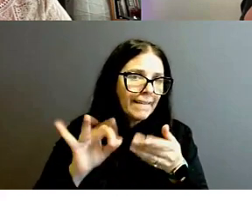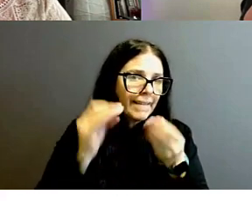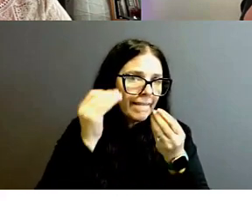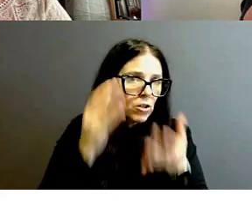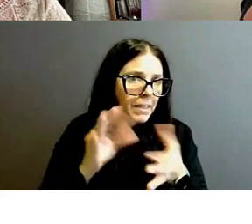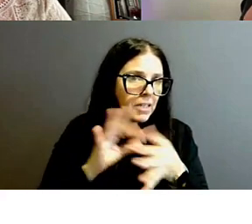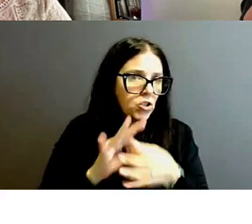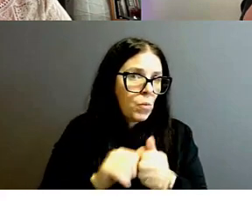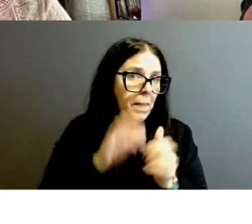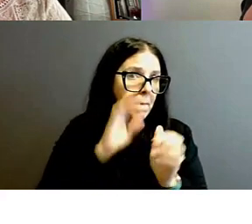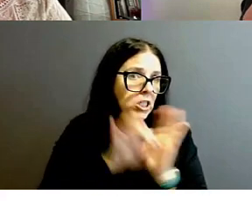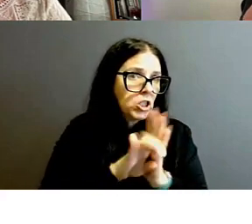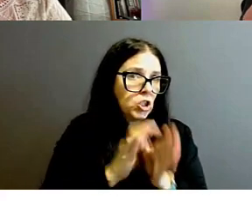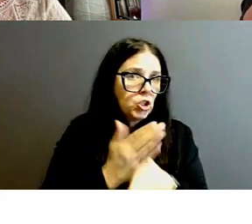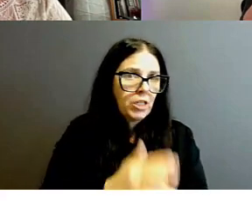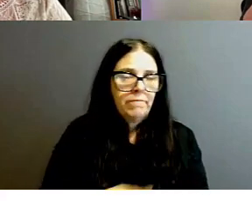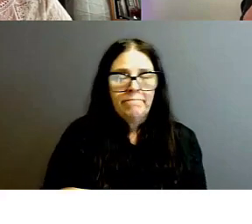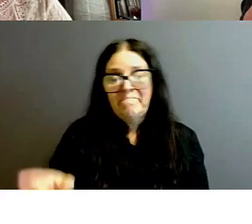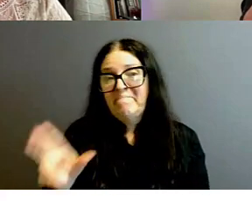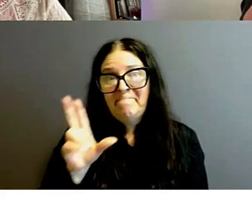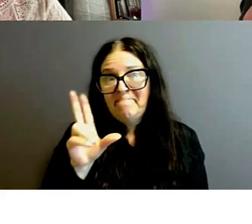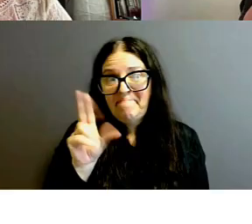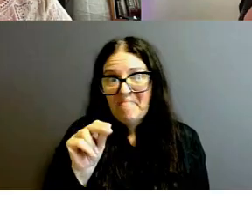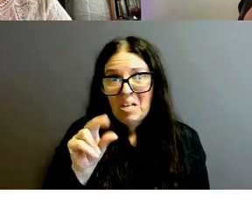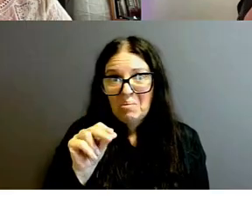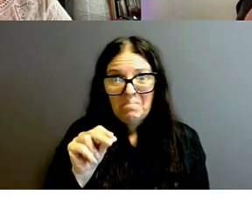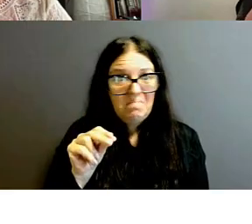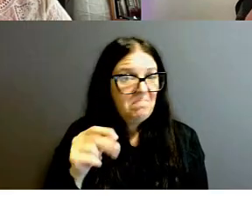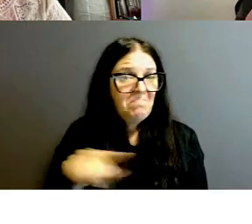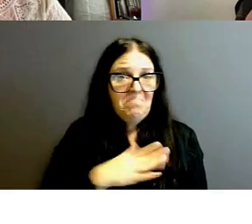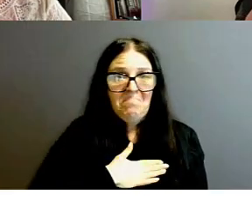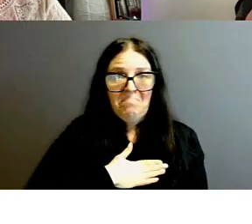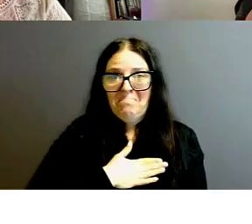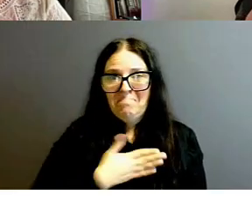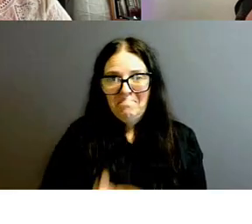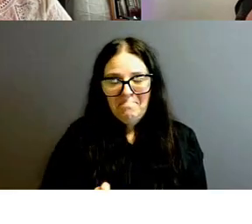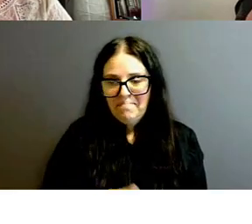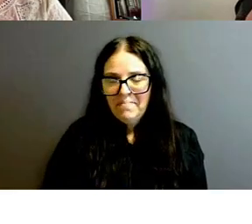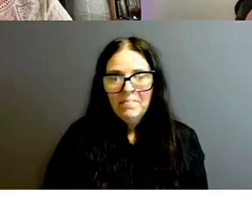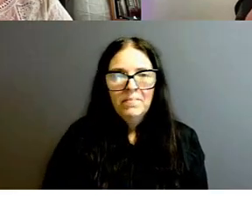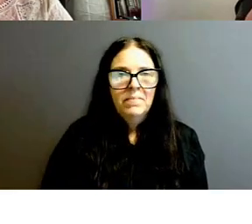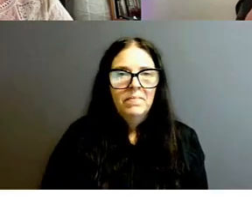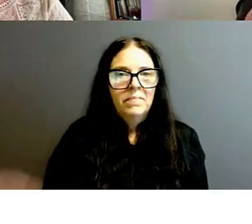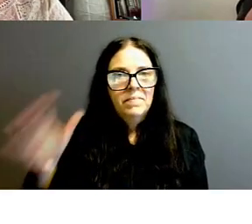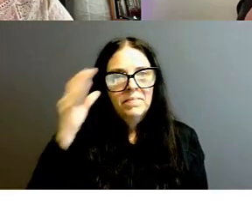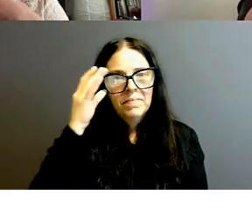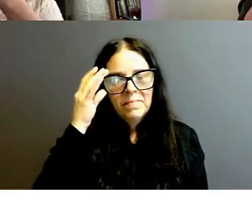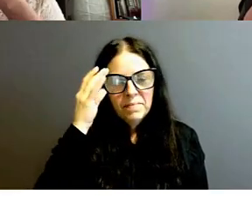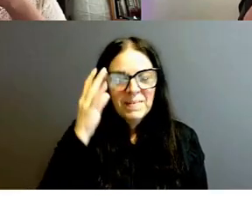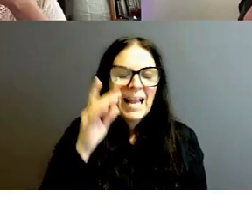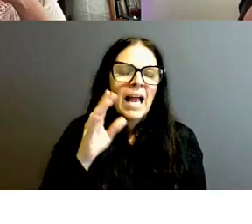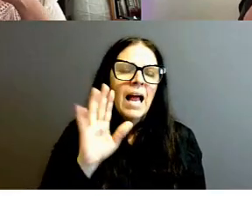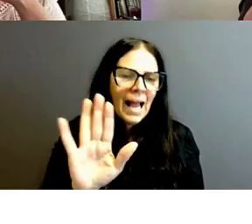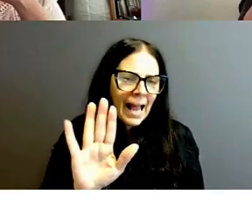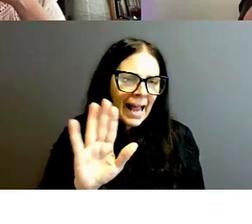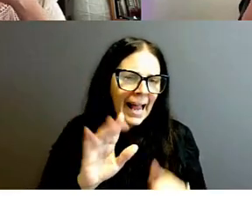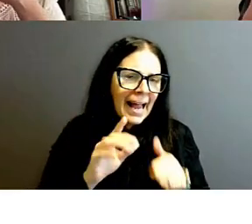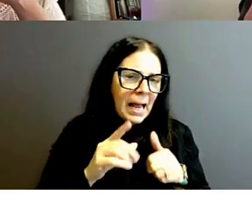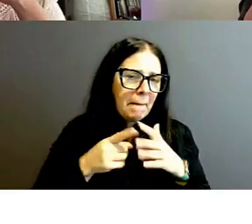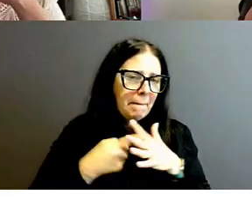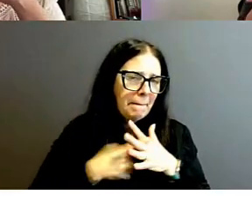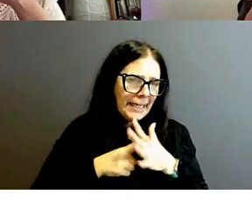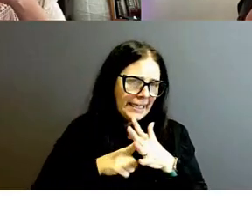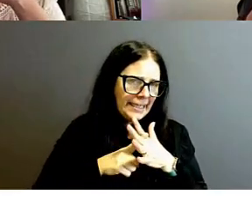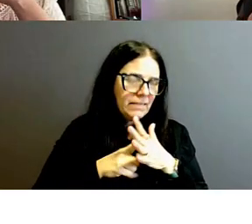in terms of the pictures? No, not at all. And at first, sometimes